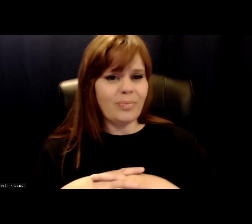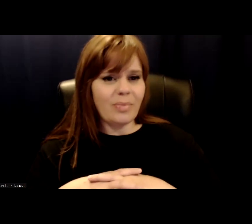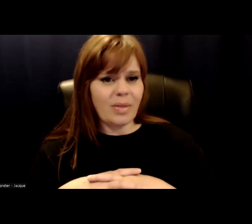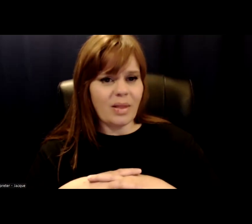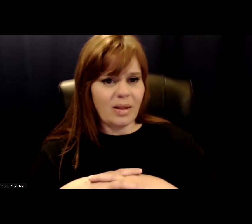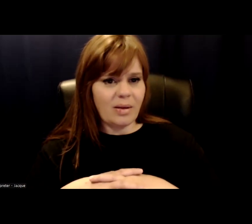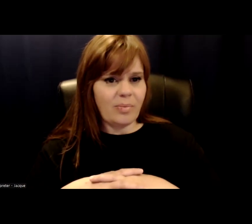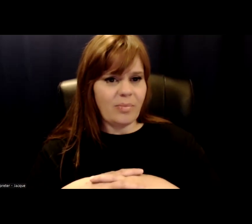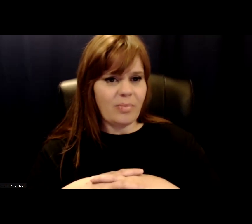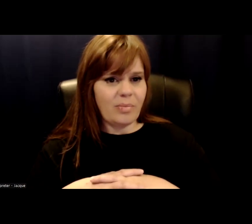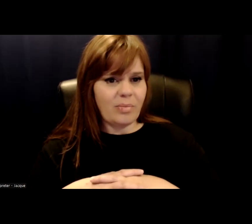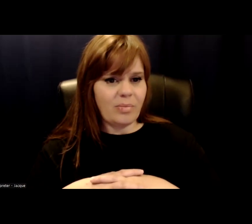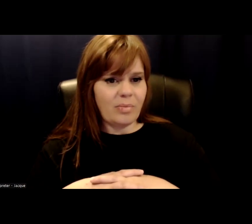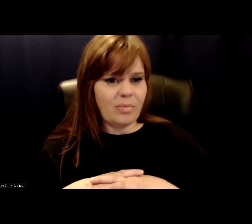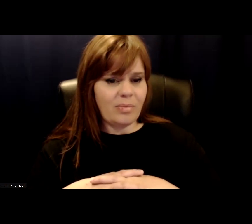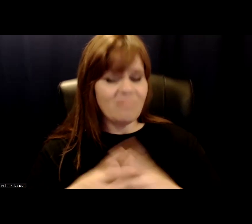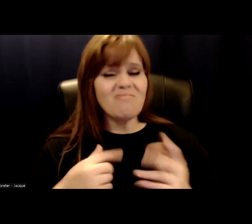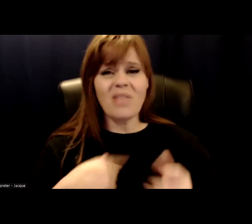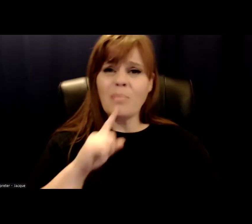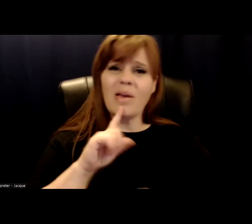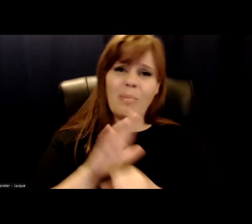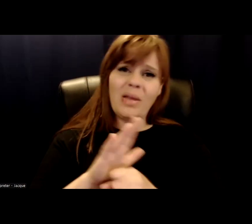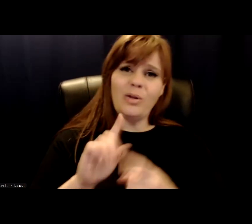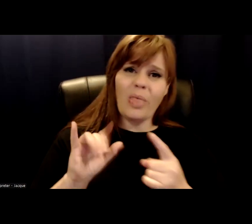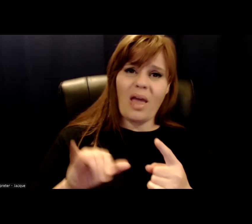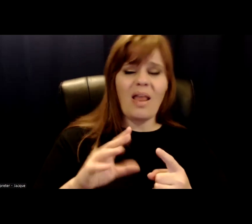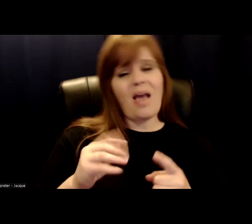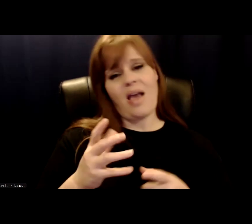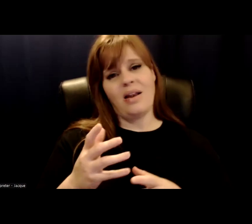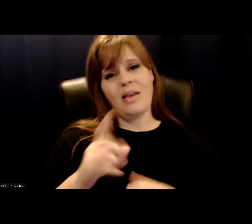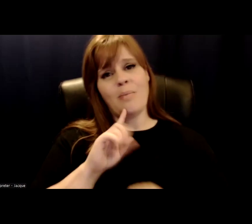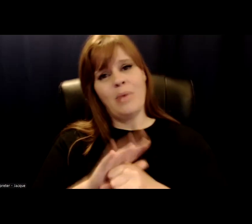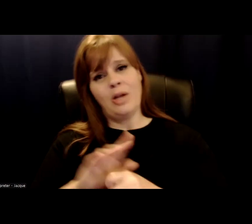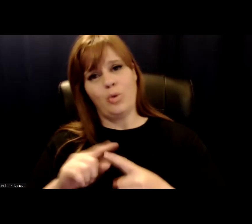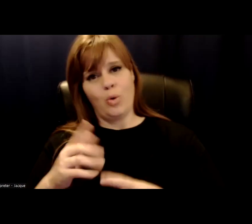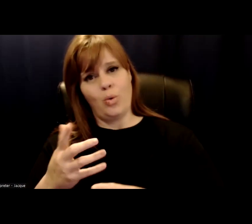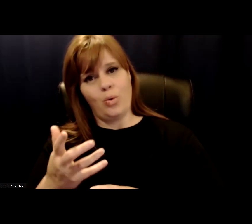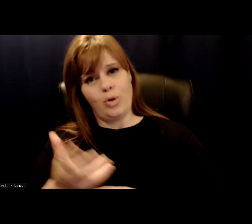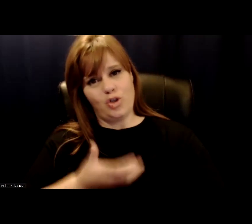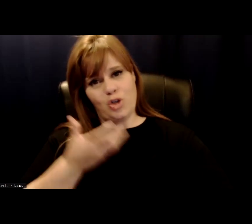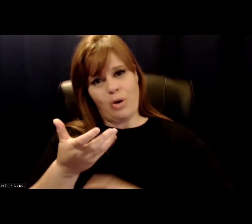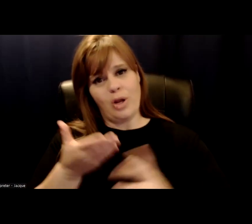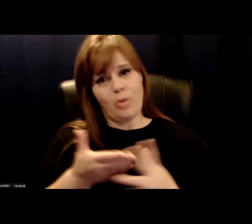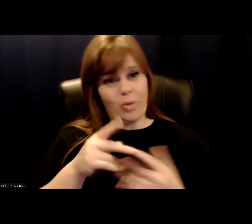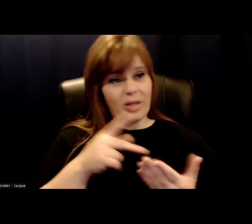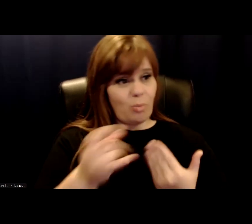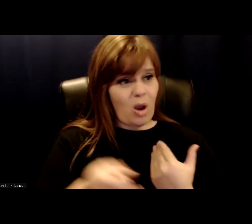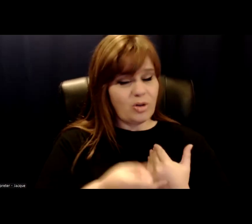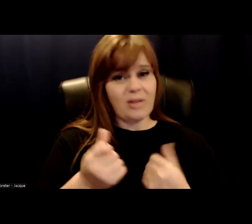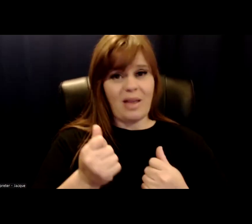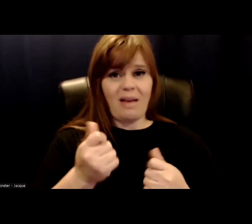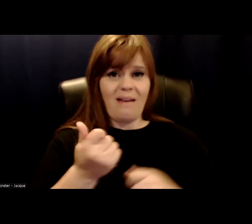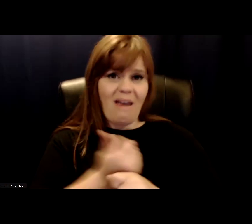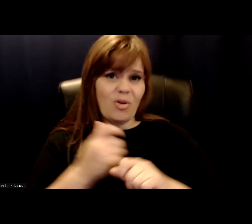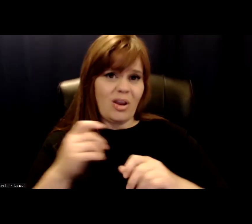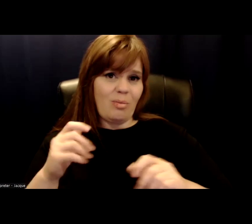I'm committed to doing that, and I'm committed to sharing it through this project and through every performance I do, and remembering